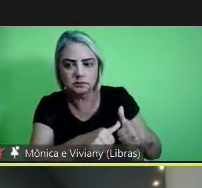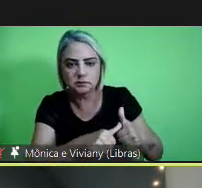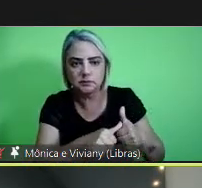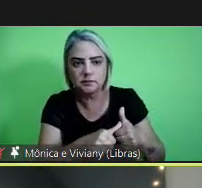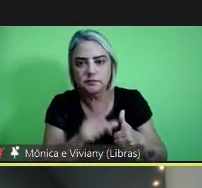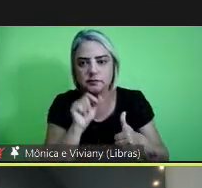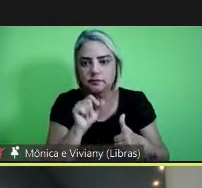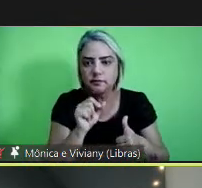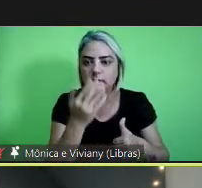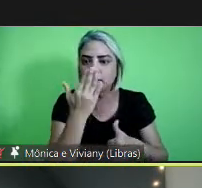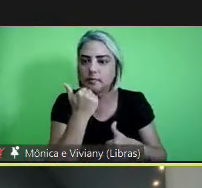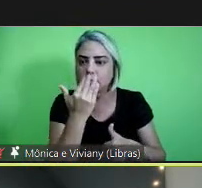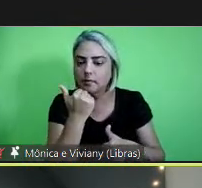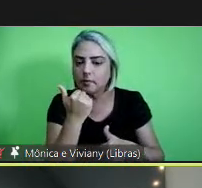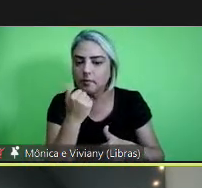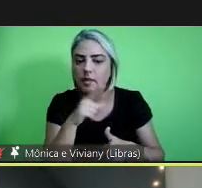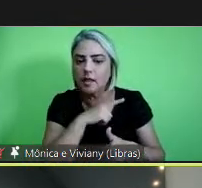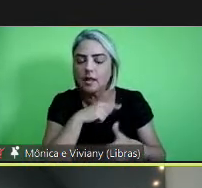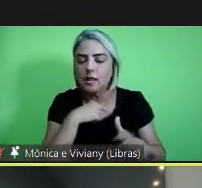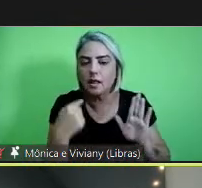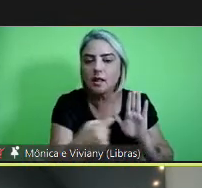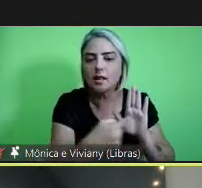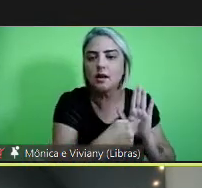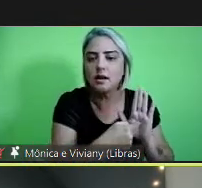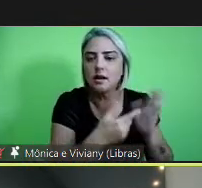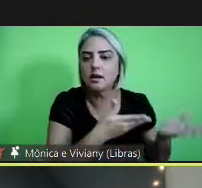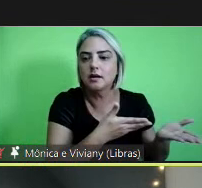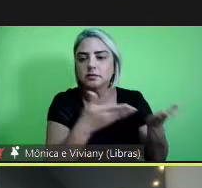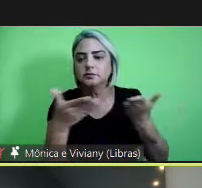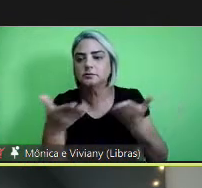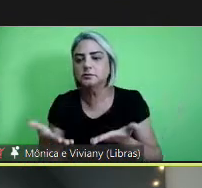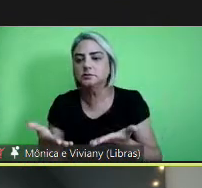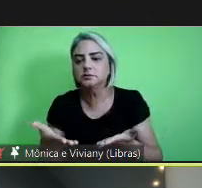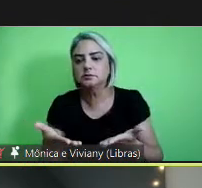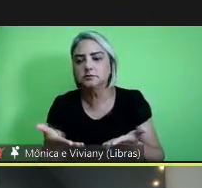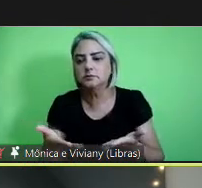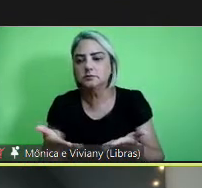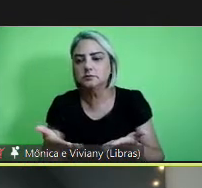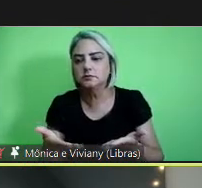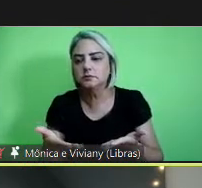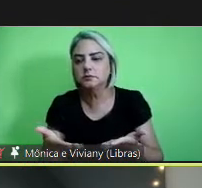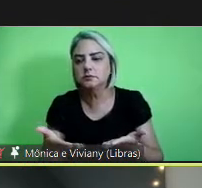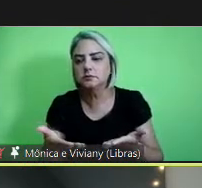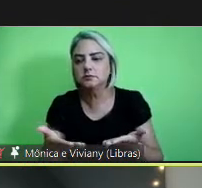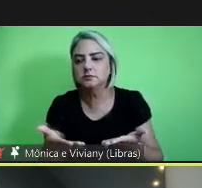the assessment that is performed, you can click there and